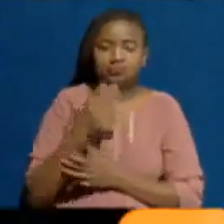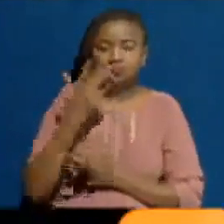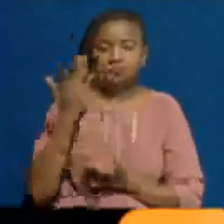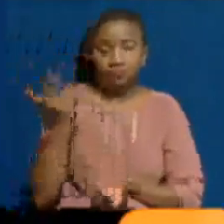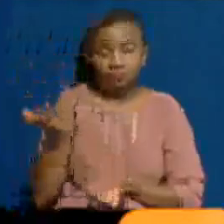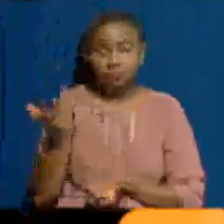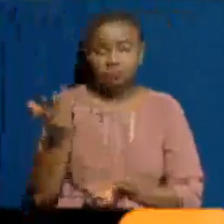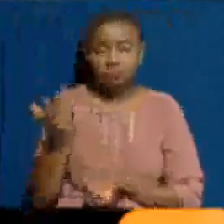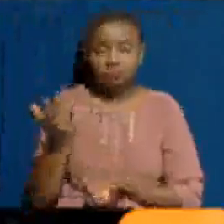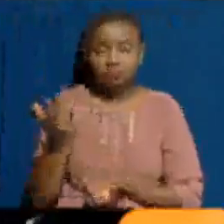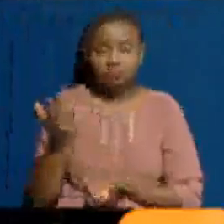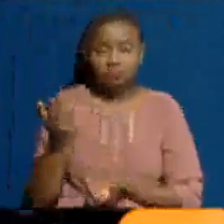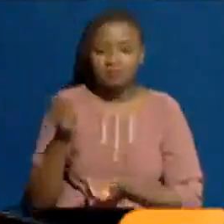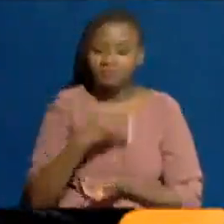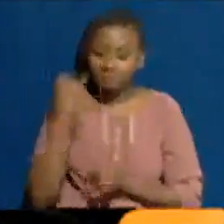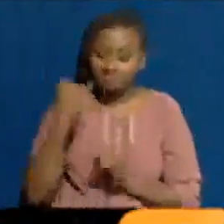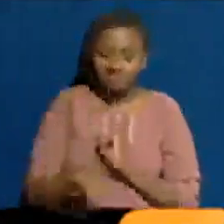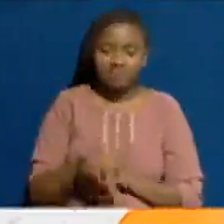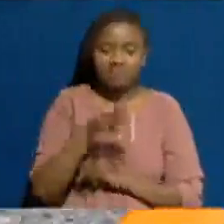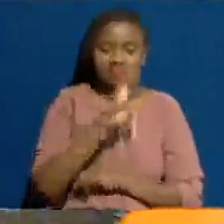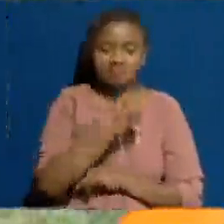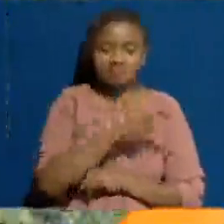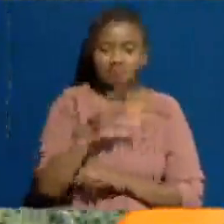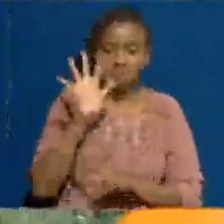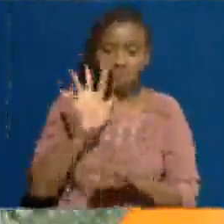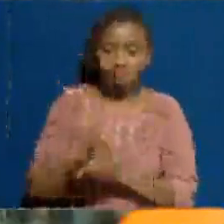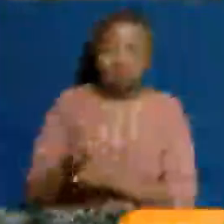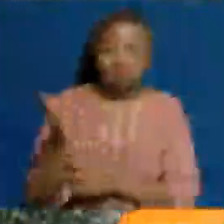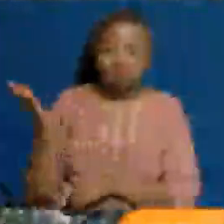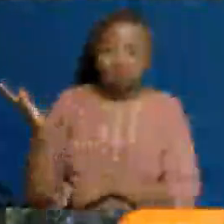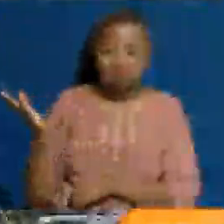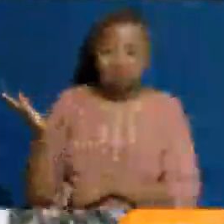as ESCC detectives pounced on them.